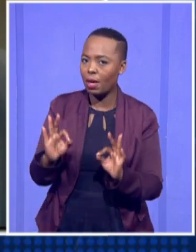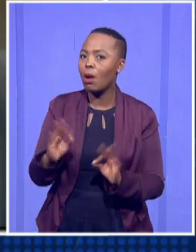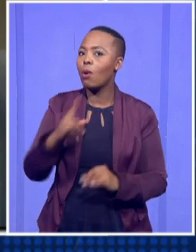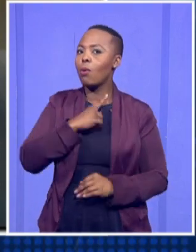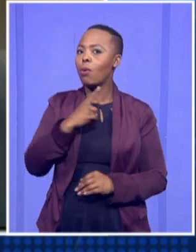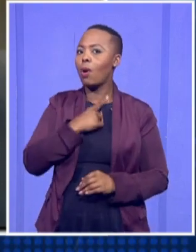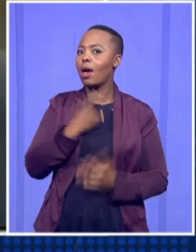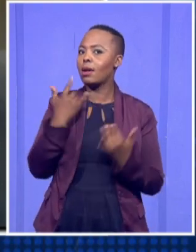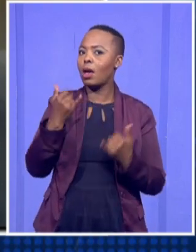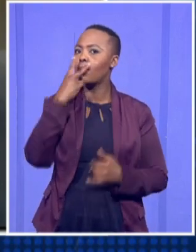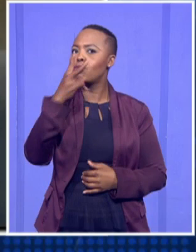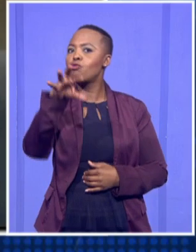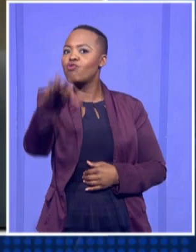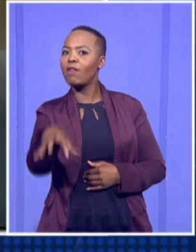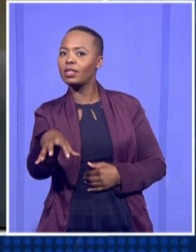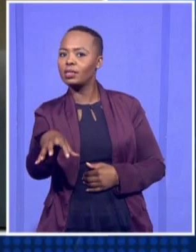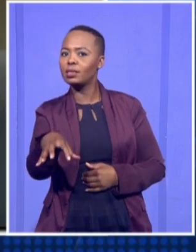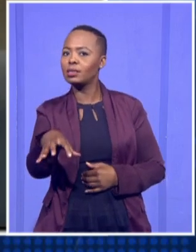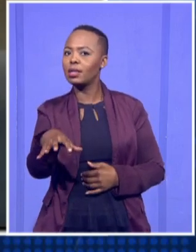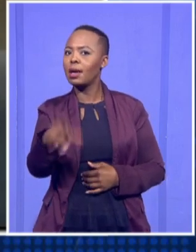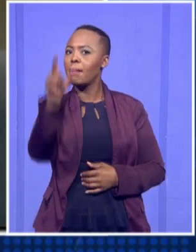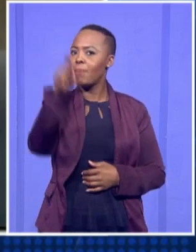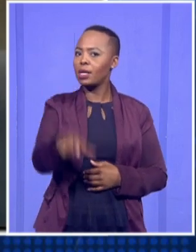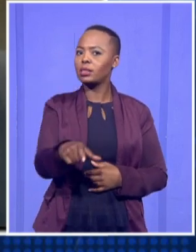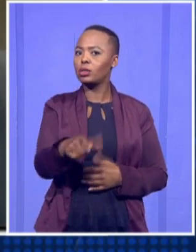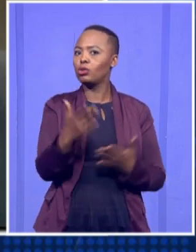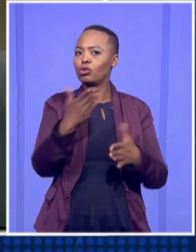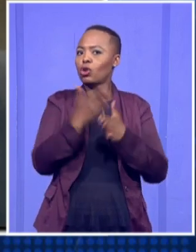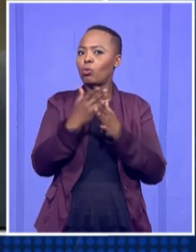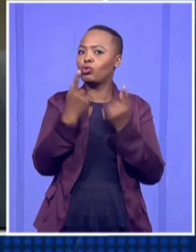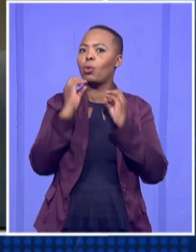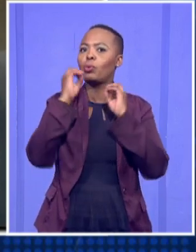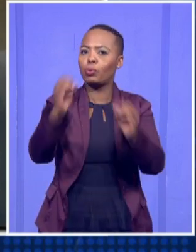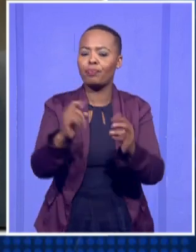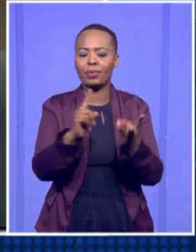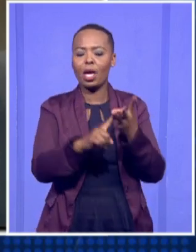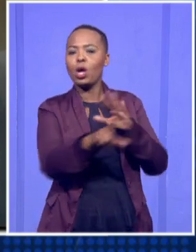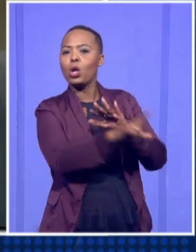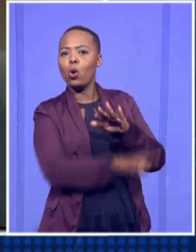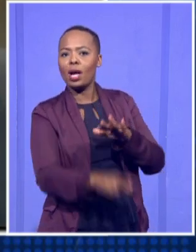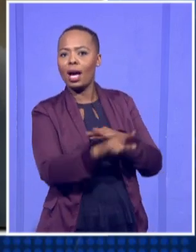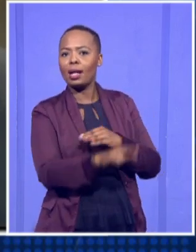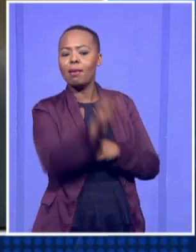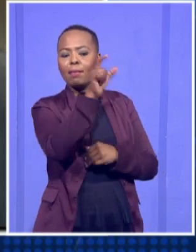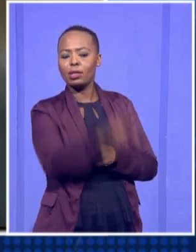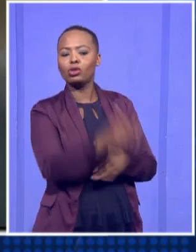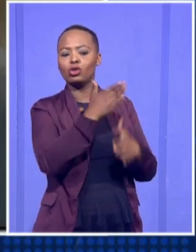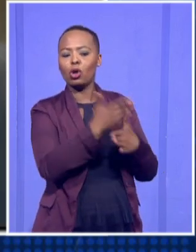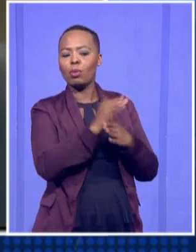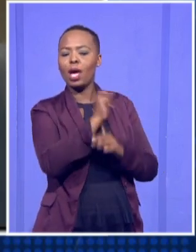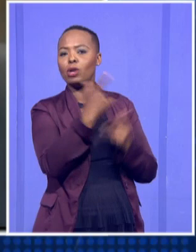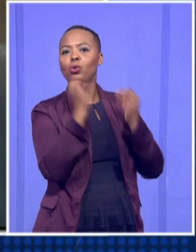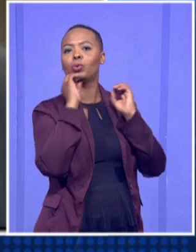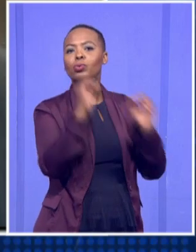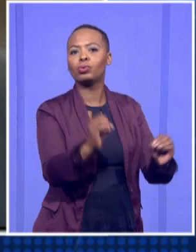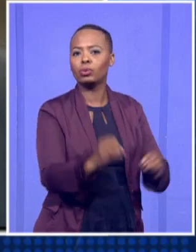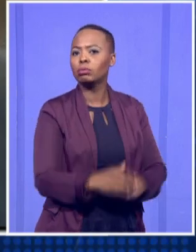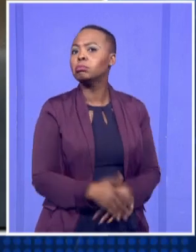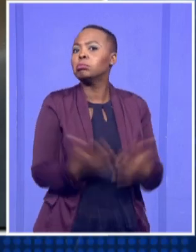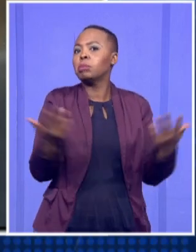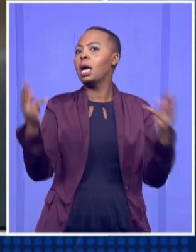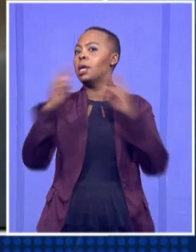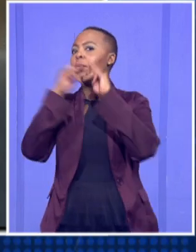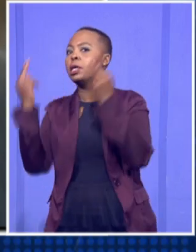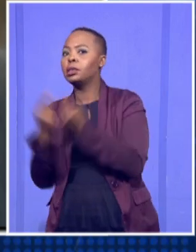to the province, somebody's not doing their job. If you look at a local level, somebody's not doing their job. What then needs to happen? Because